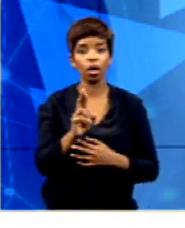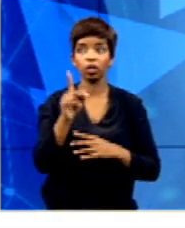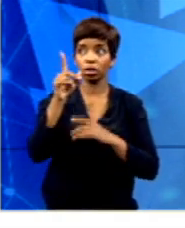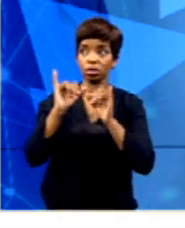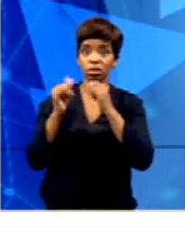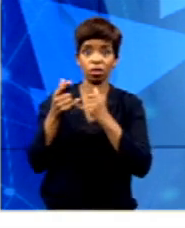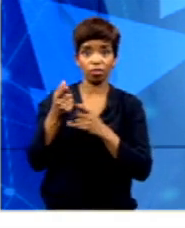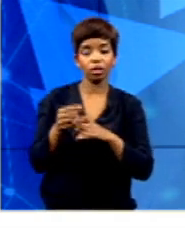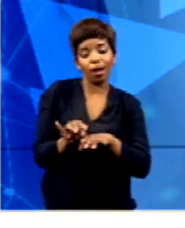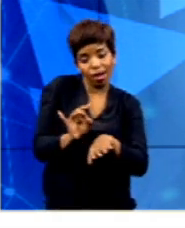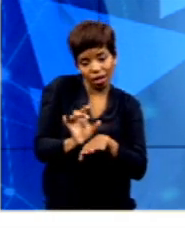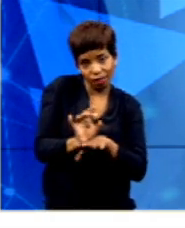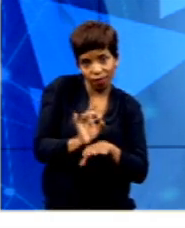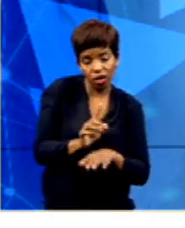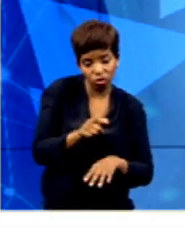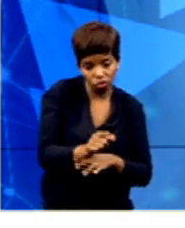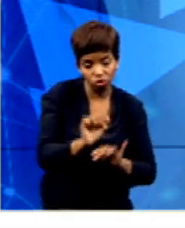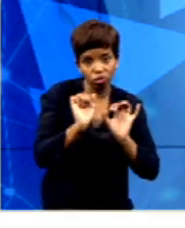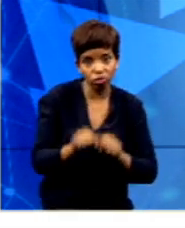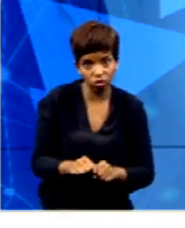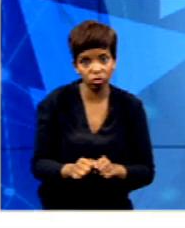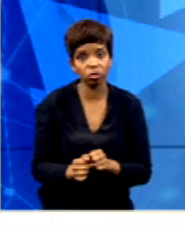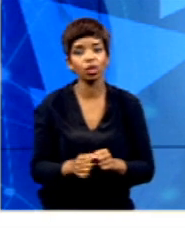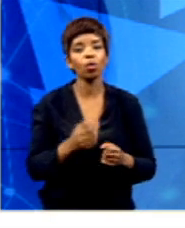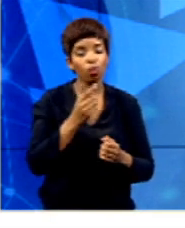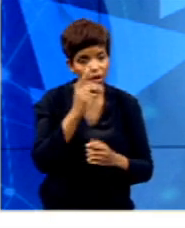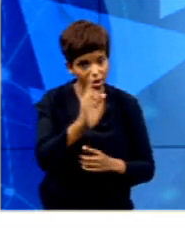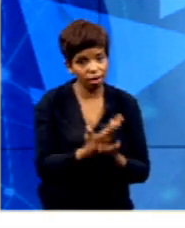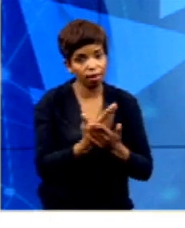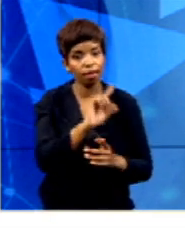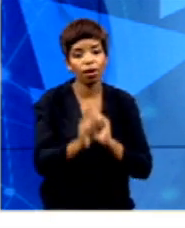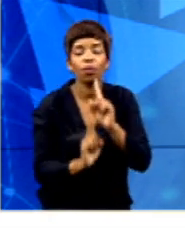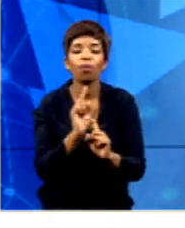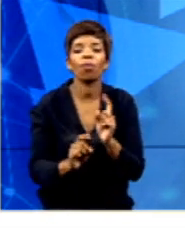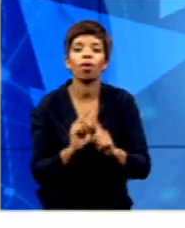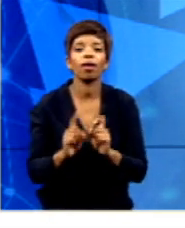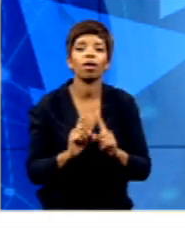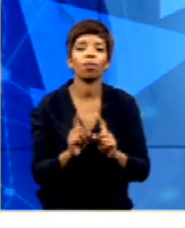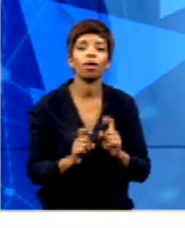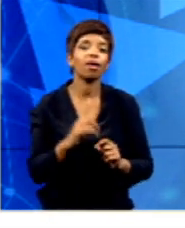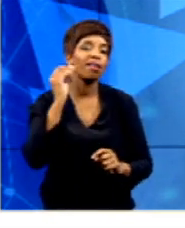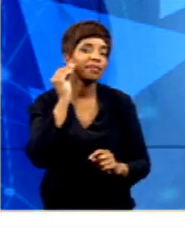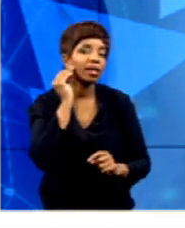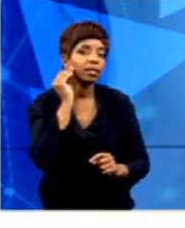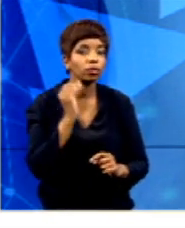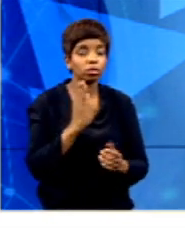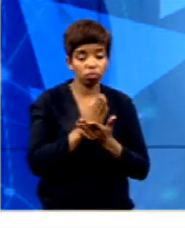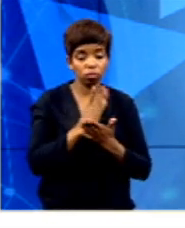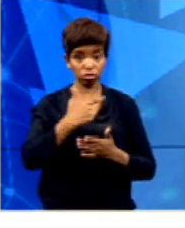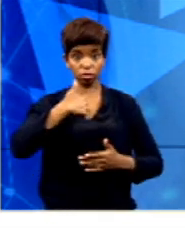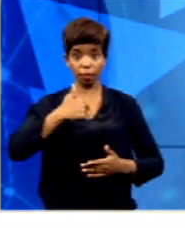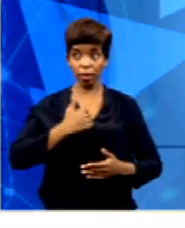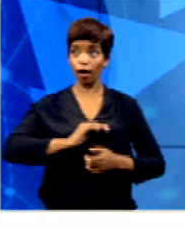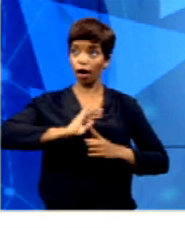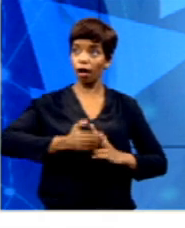consumer needs to also play a part and make inquiries with their broker and with their insurer to find out, what exactly am I covered for?